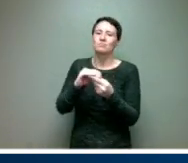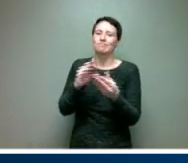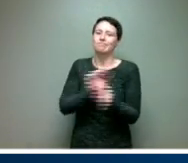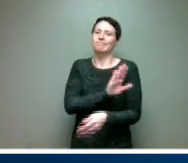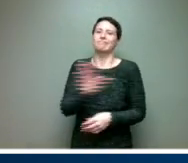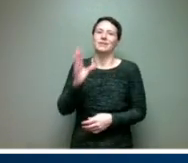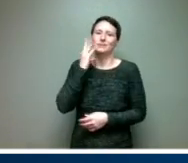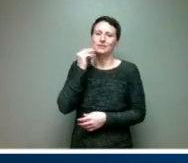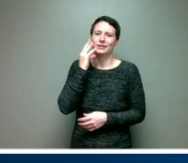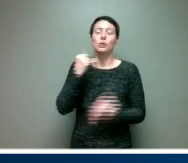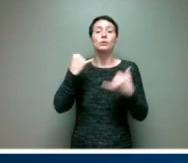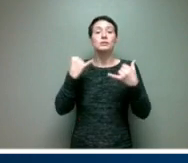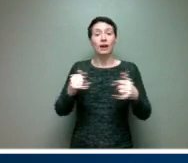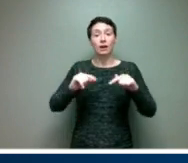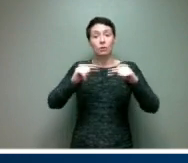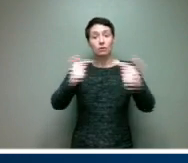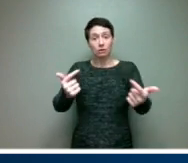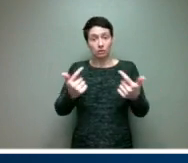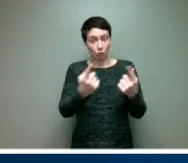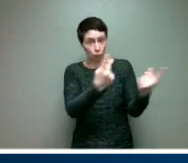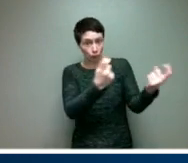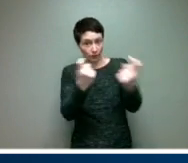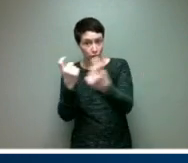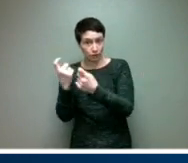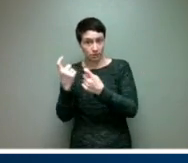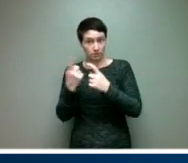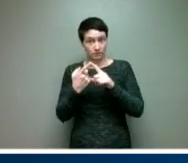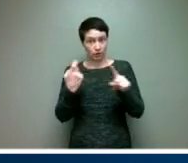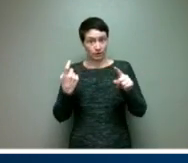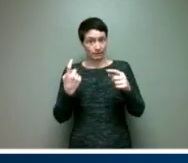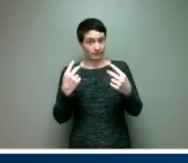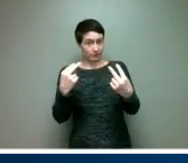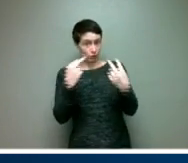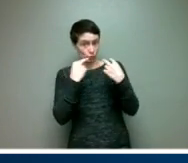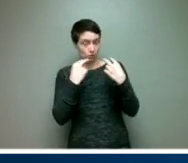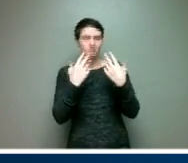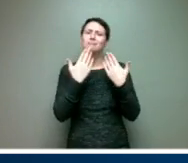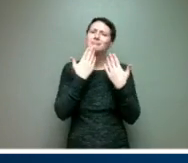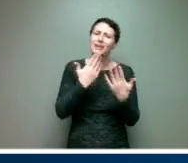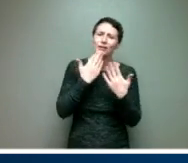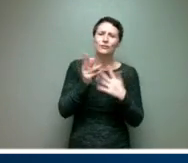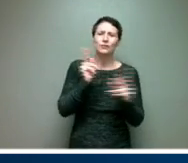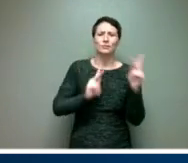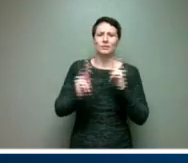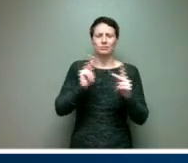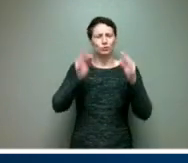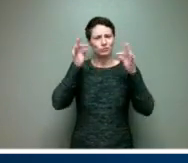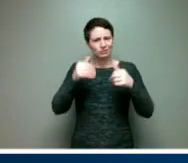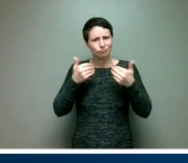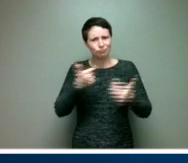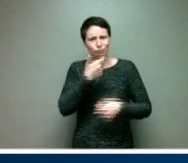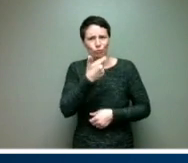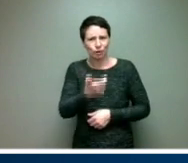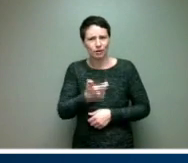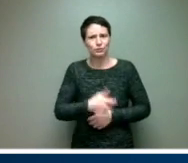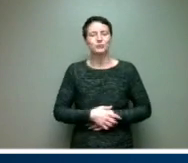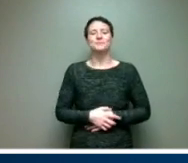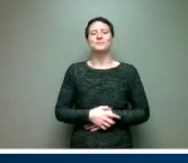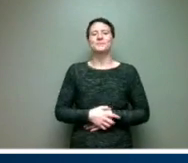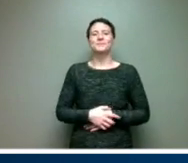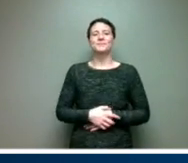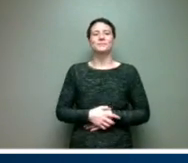and we really appreciate the live audience that has tuned in. So we are going to